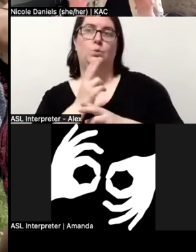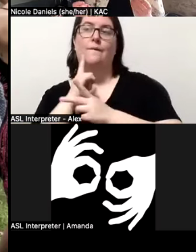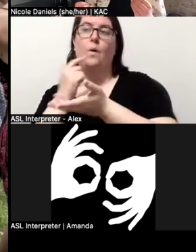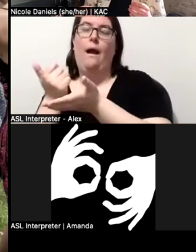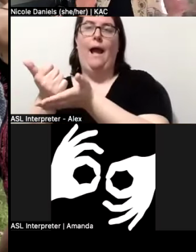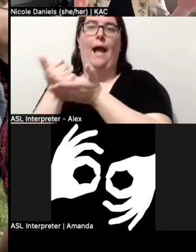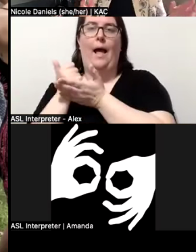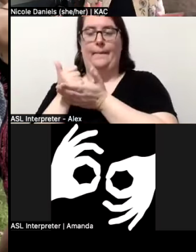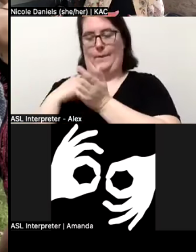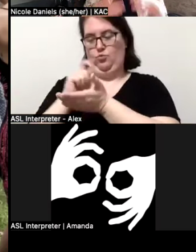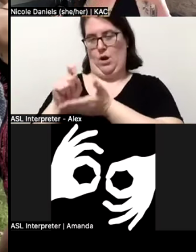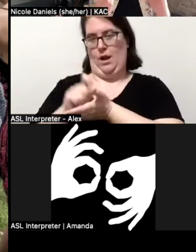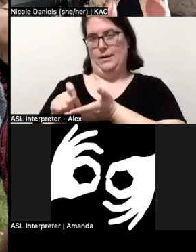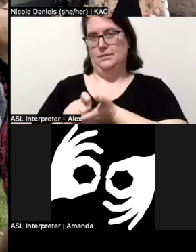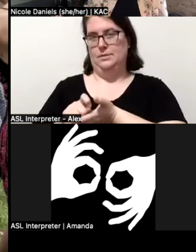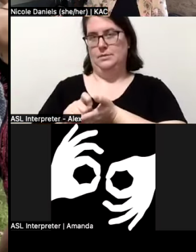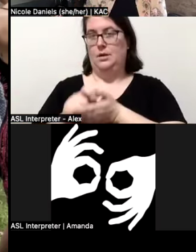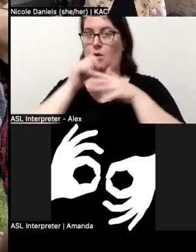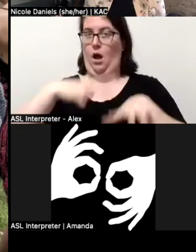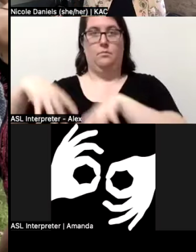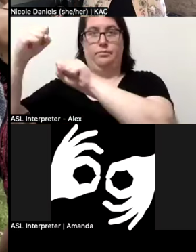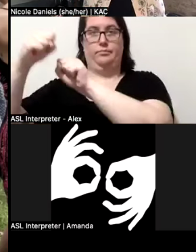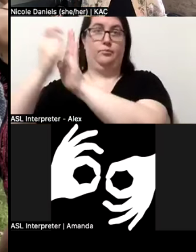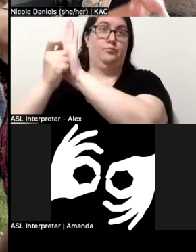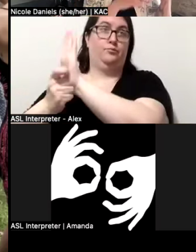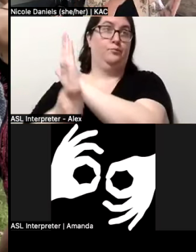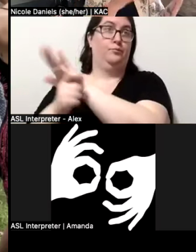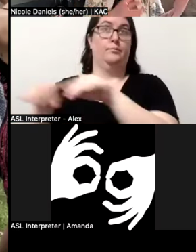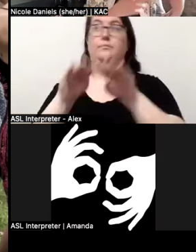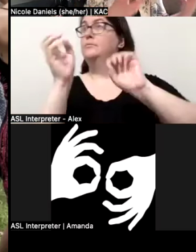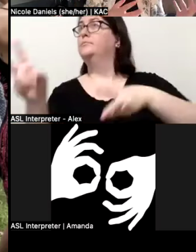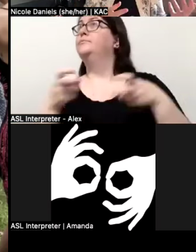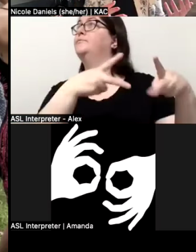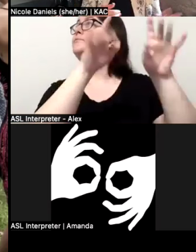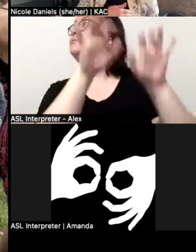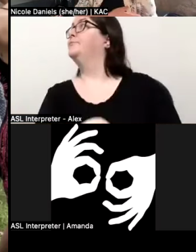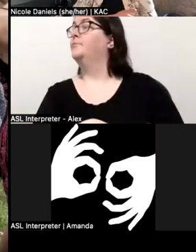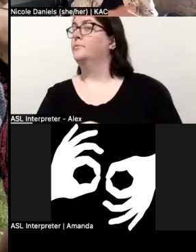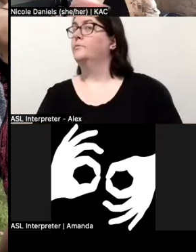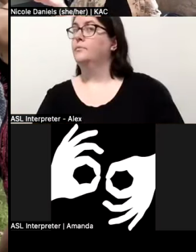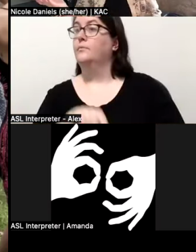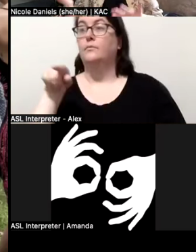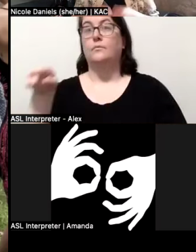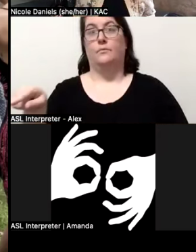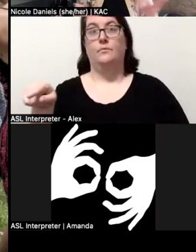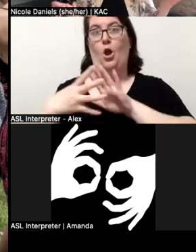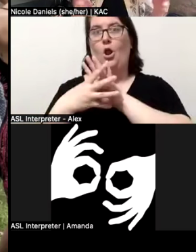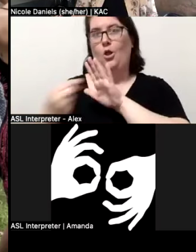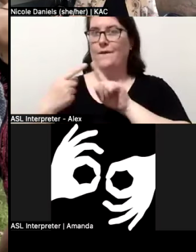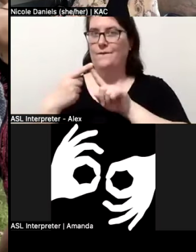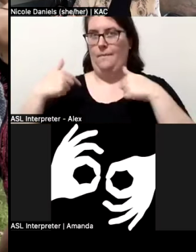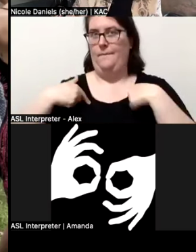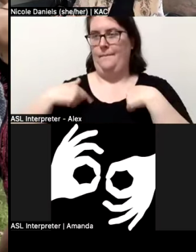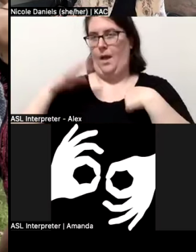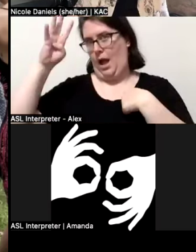your writing practice and not to kind of generate your ideas, because these models do learn based off of